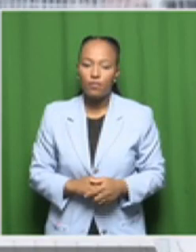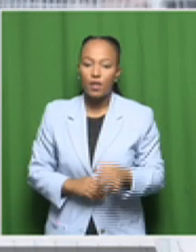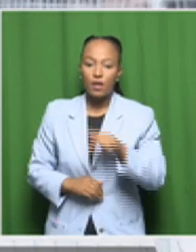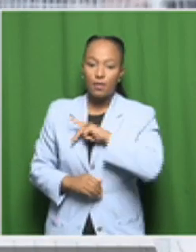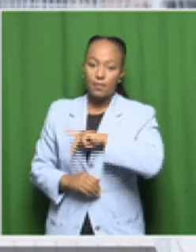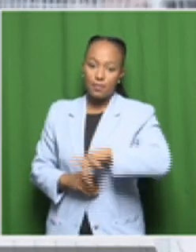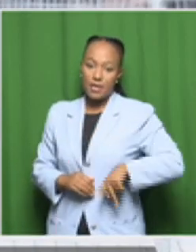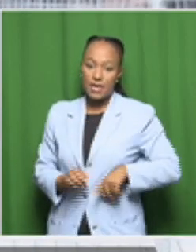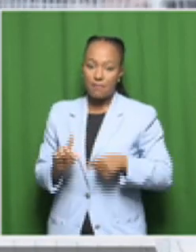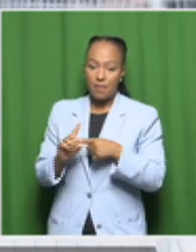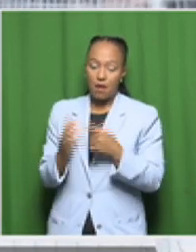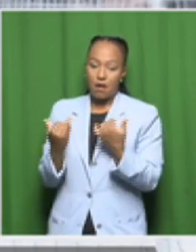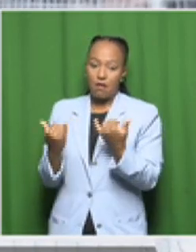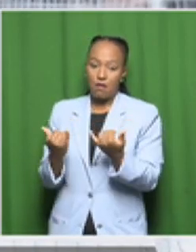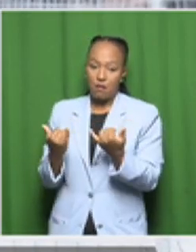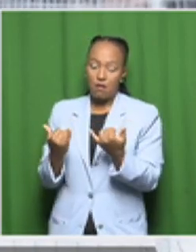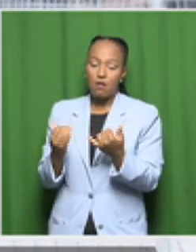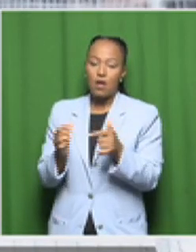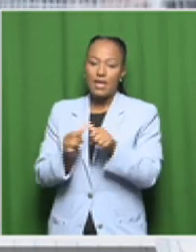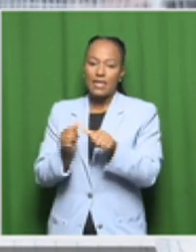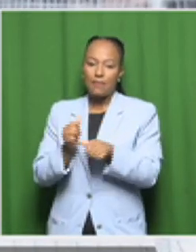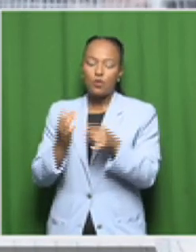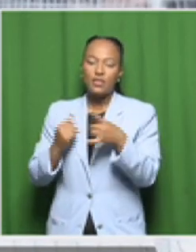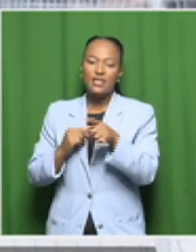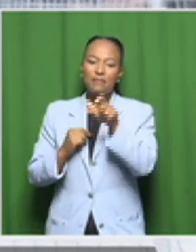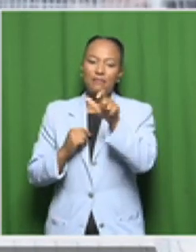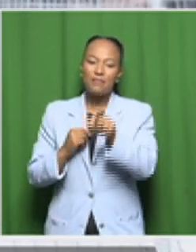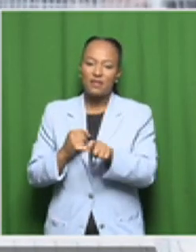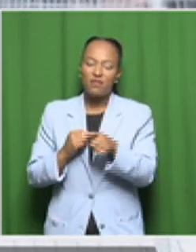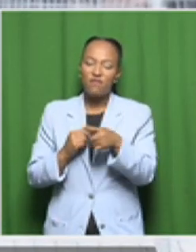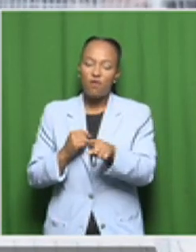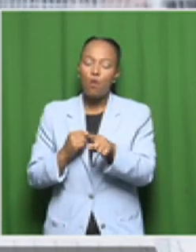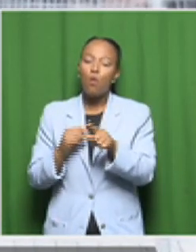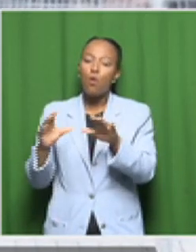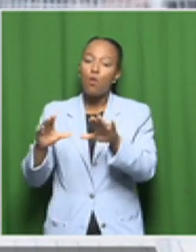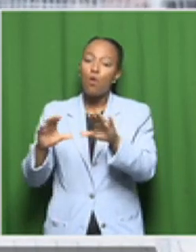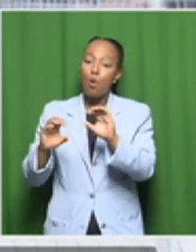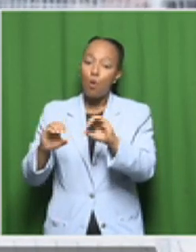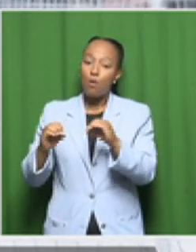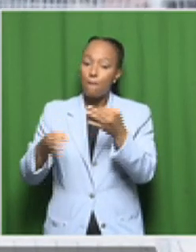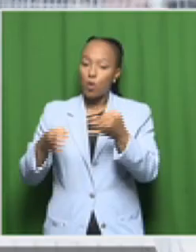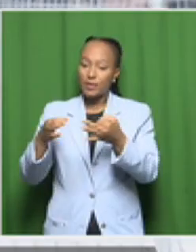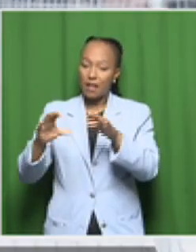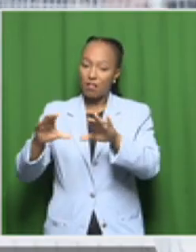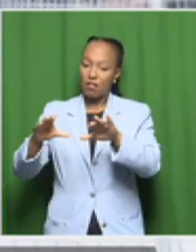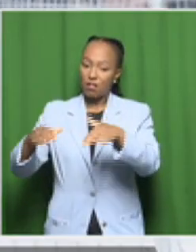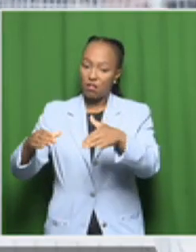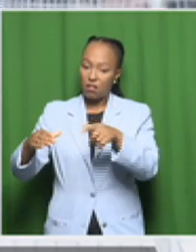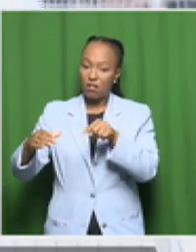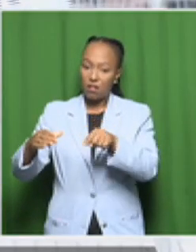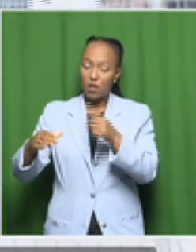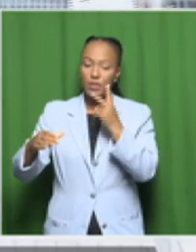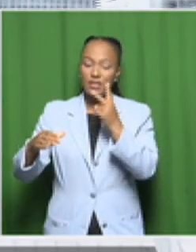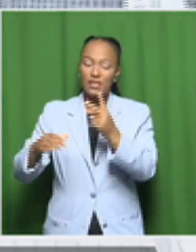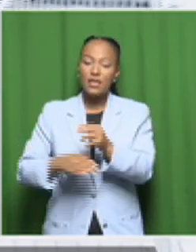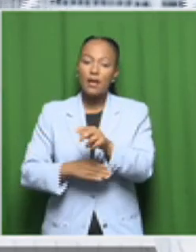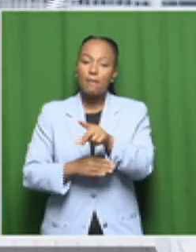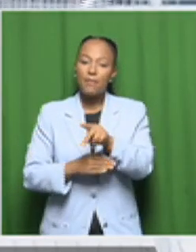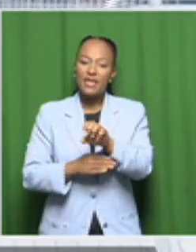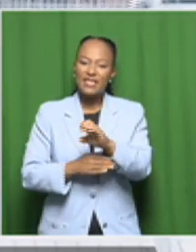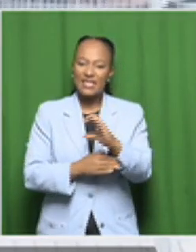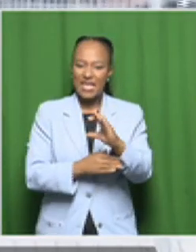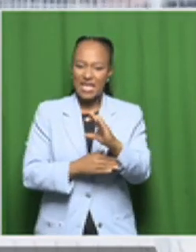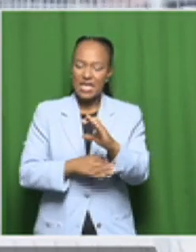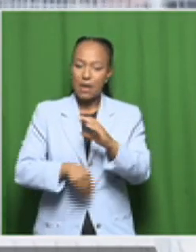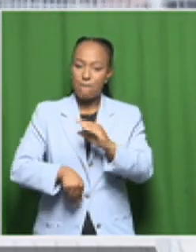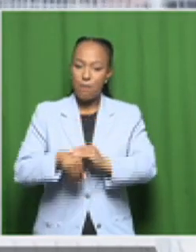the deputy chairperson of the ruling party, and we've seen a continuing challenge of the PEC that unfolded in the